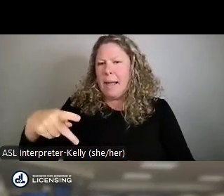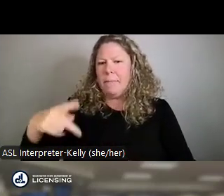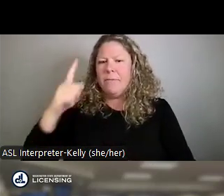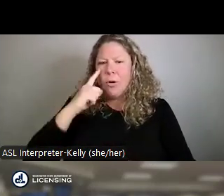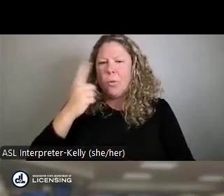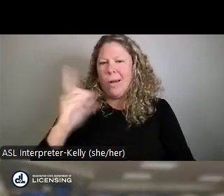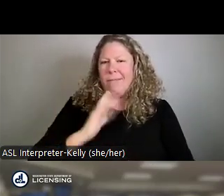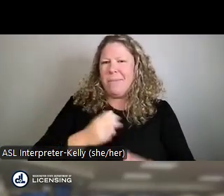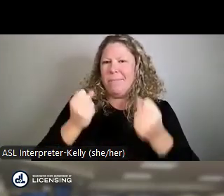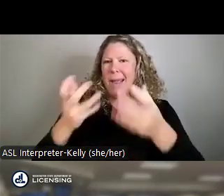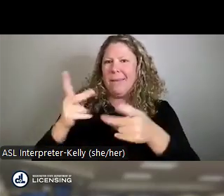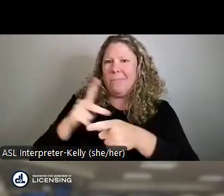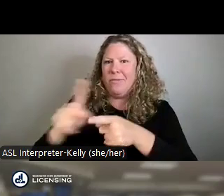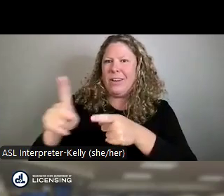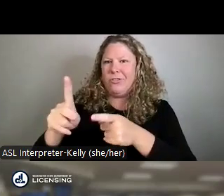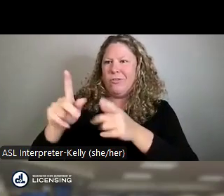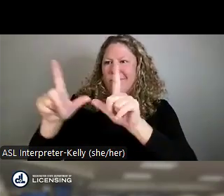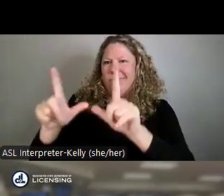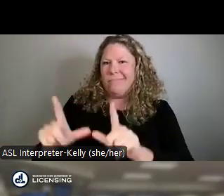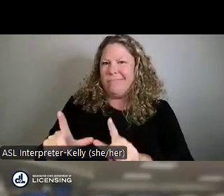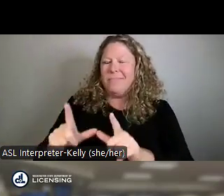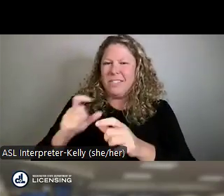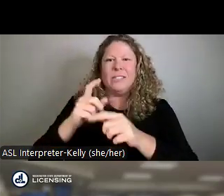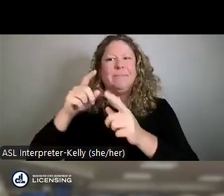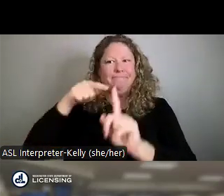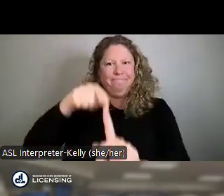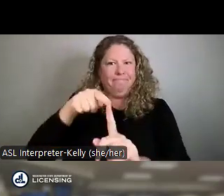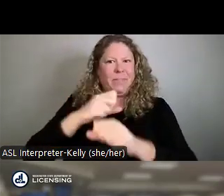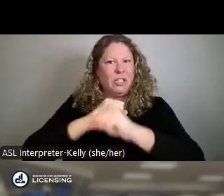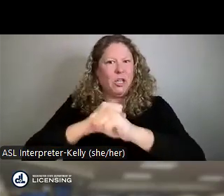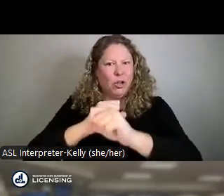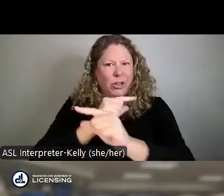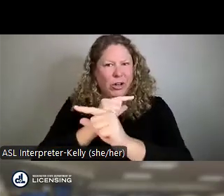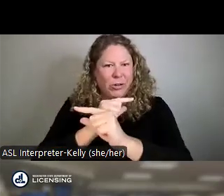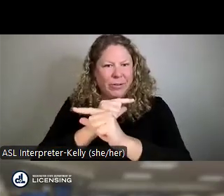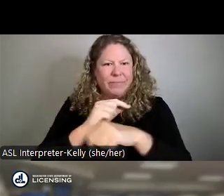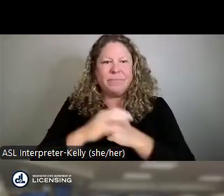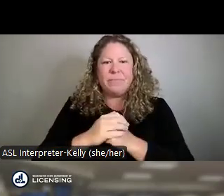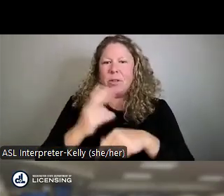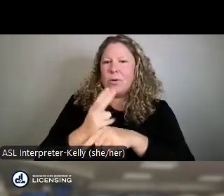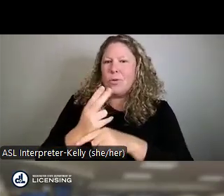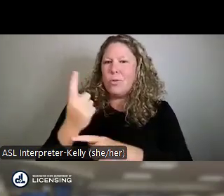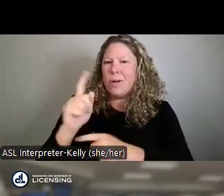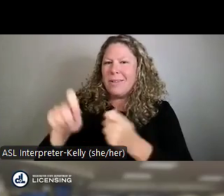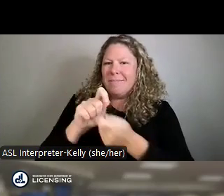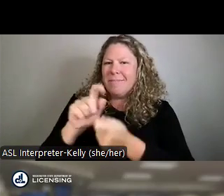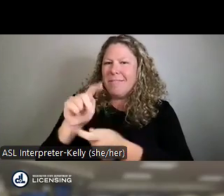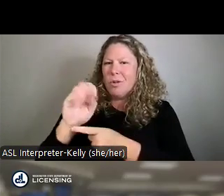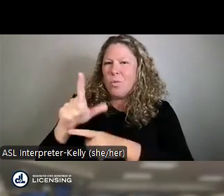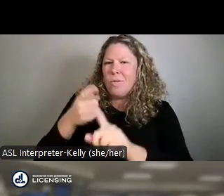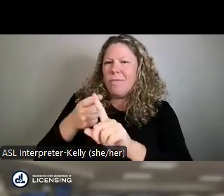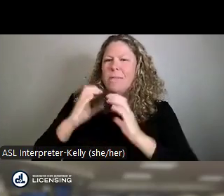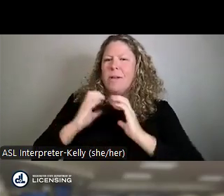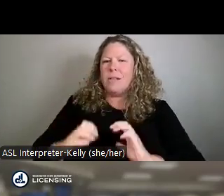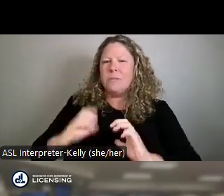domains, security guards, and then the results that we had using this great tool from the customer experience toolbox.